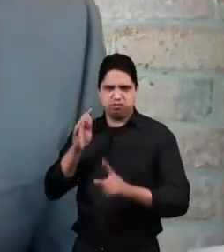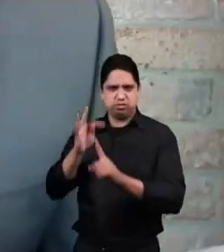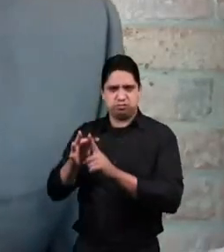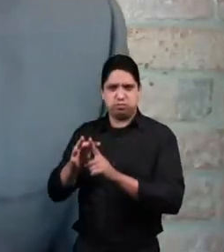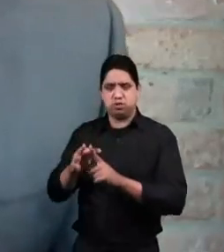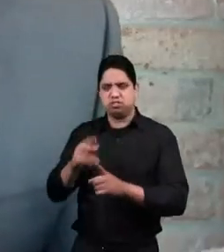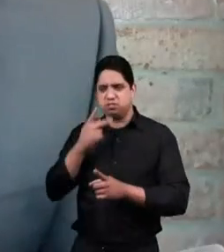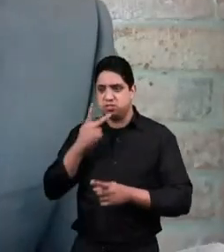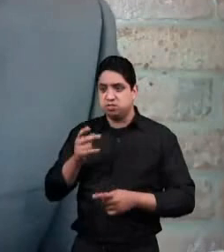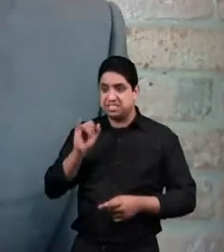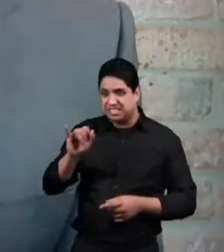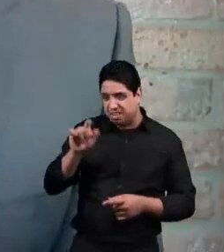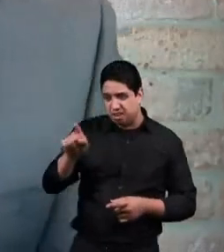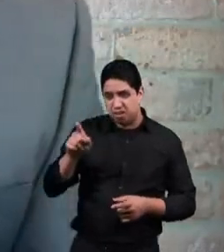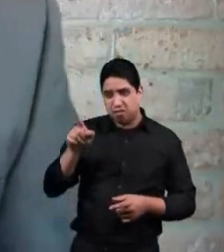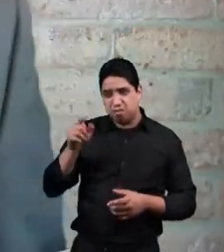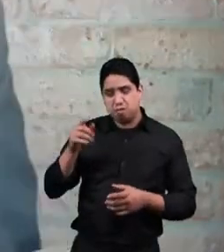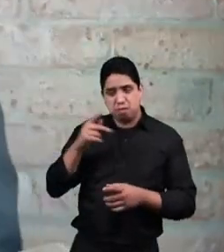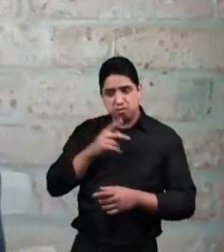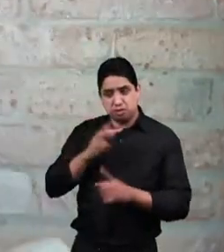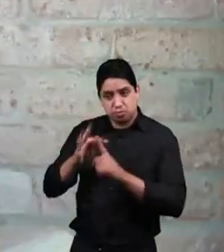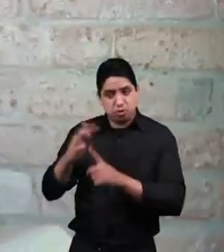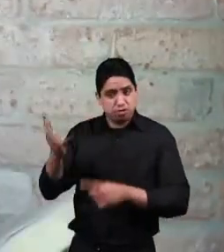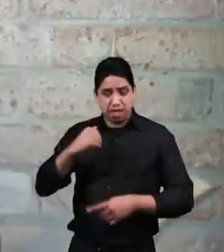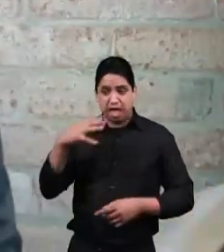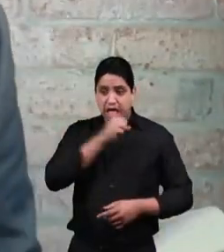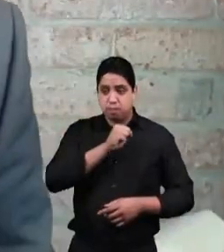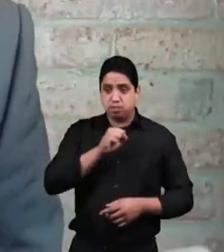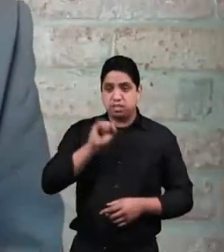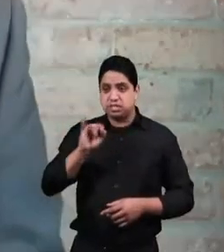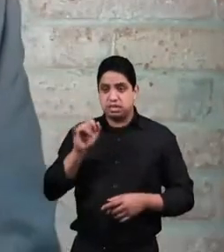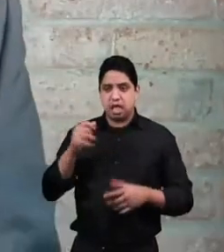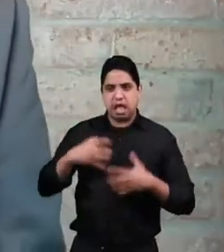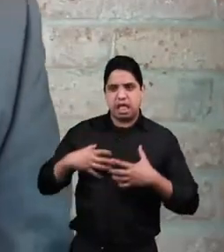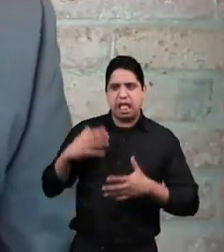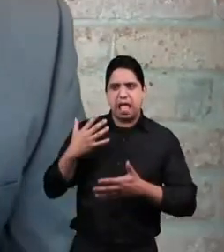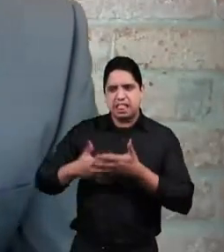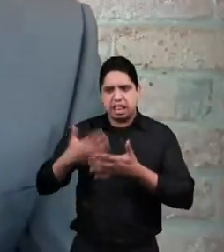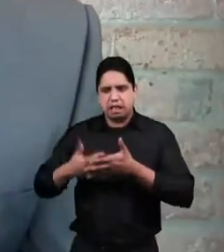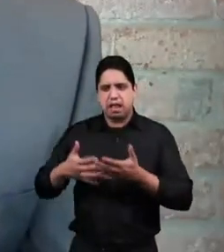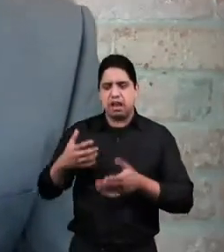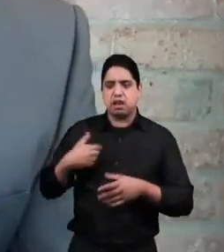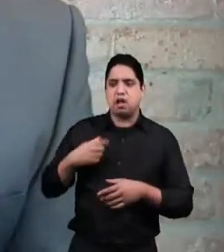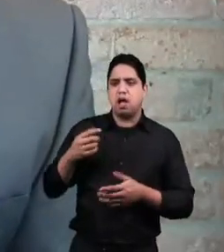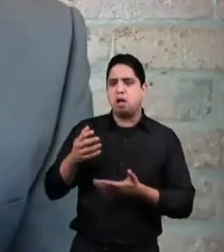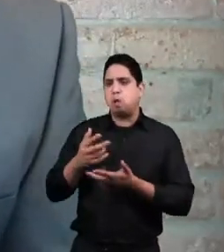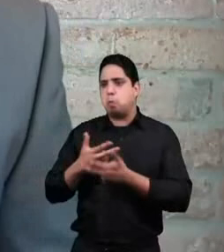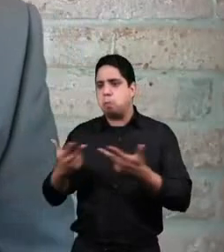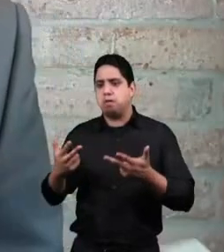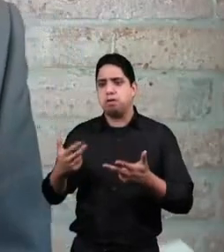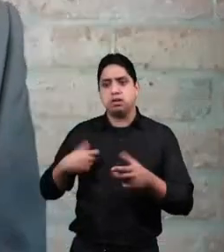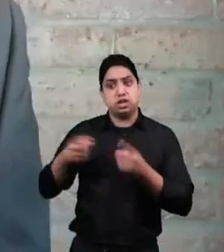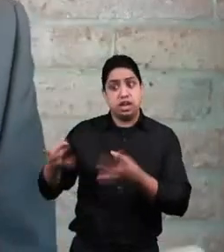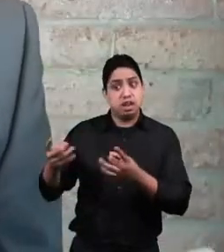quickly. Timothy, if you have something that bothers you, if something traps